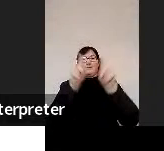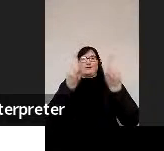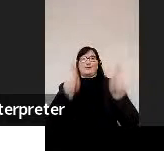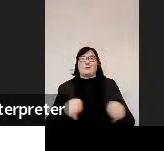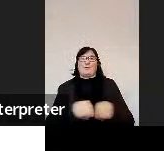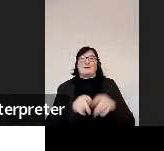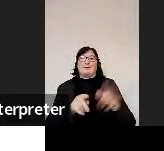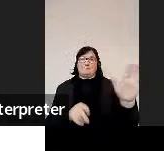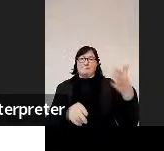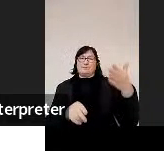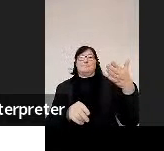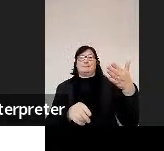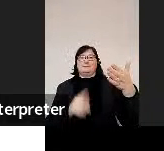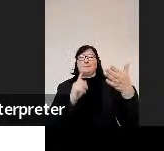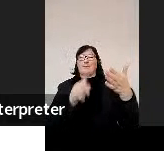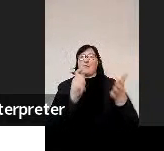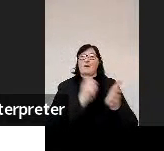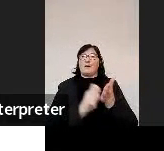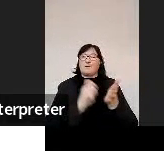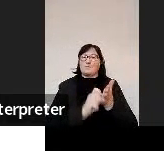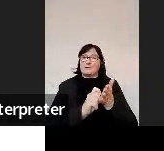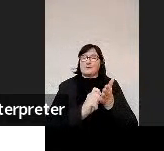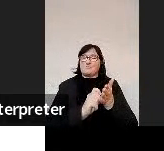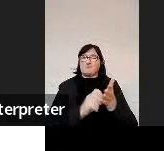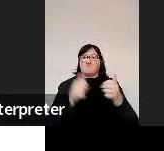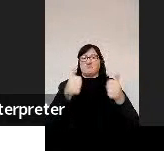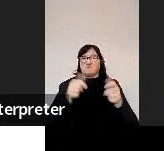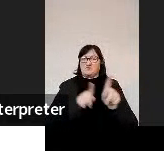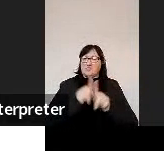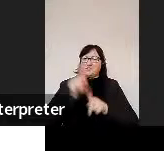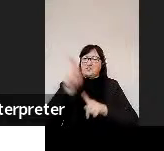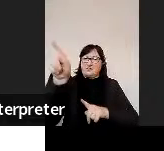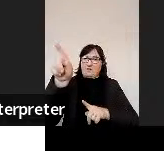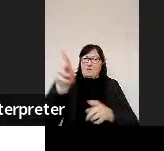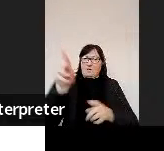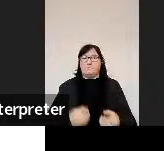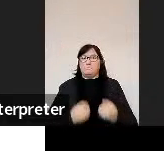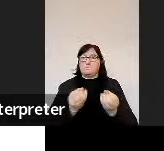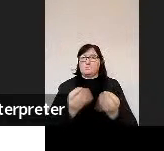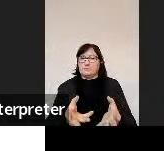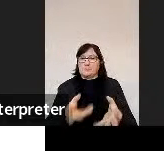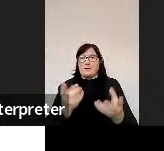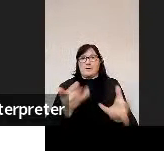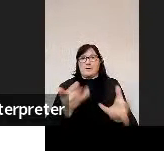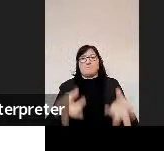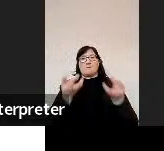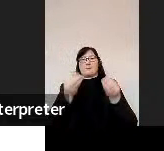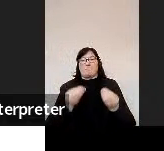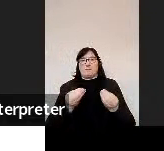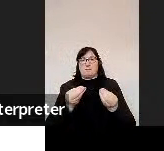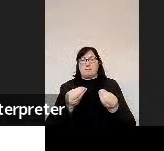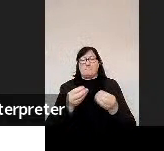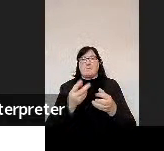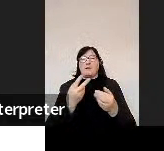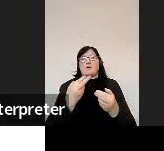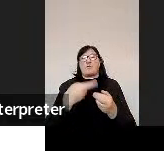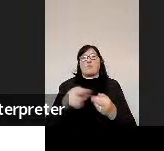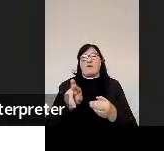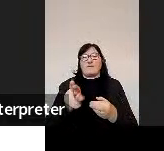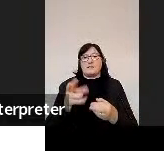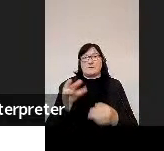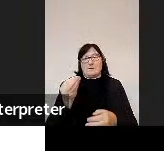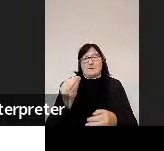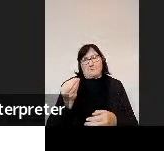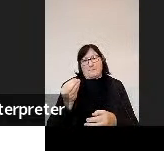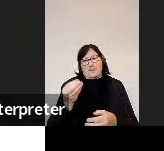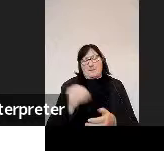application was submitted successfully, and it will indicate what the reference number and case number for that application is. At